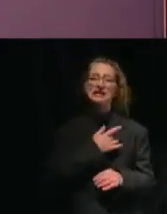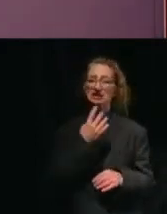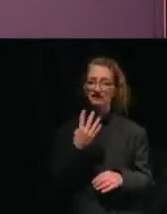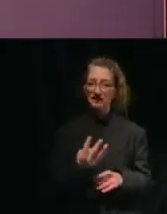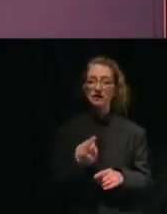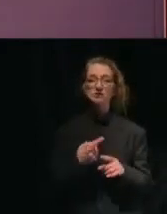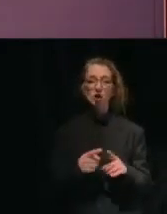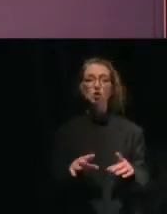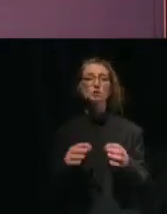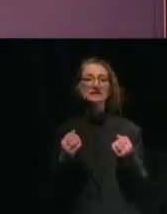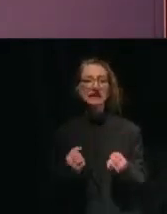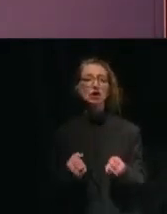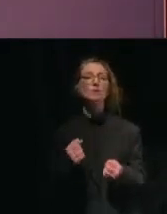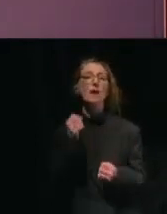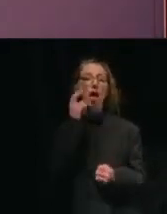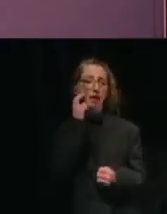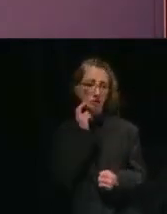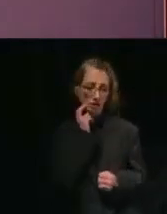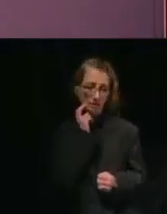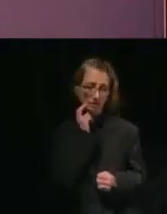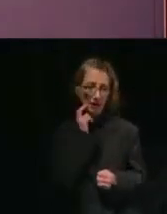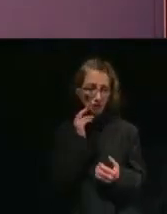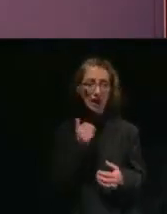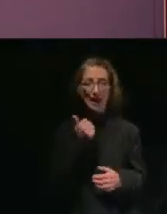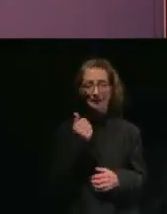and it's primarily a matter of